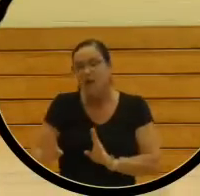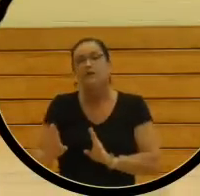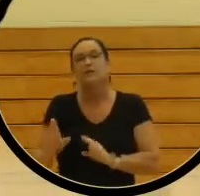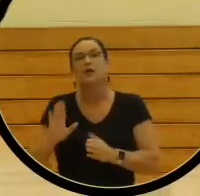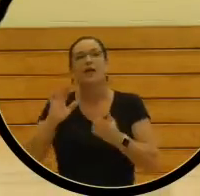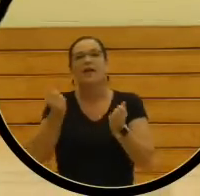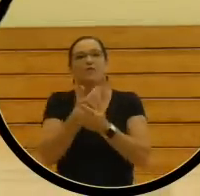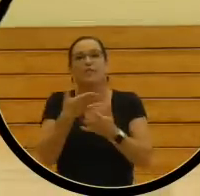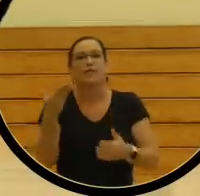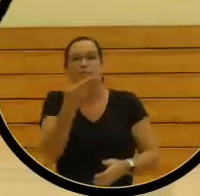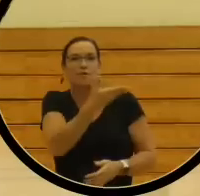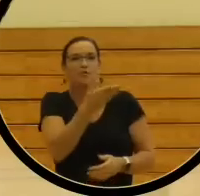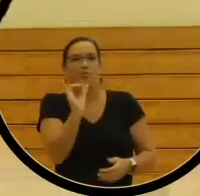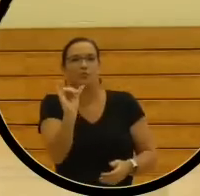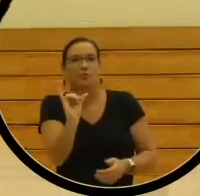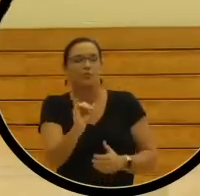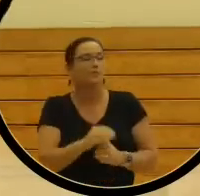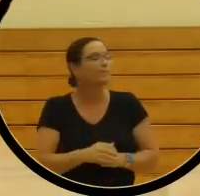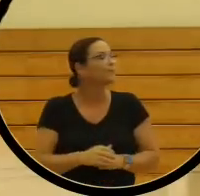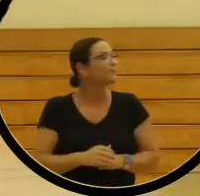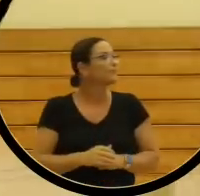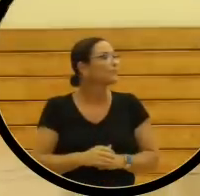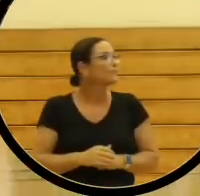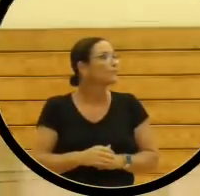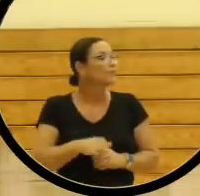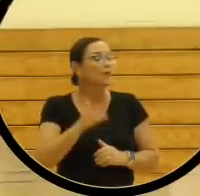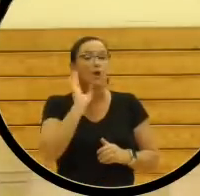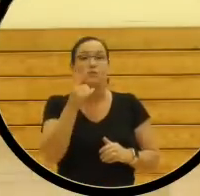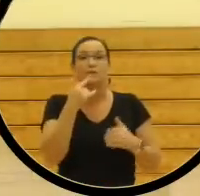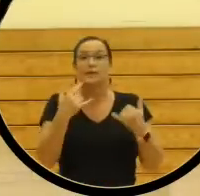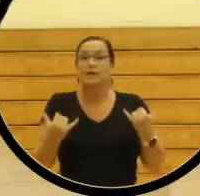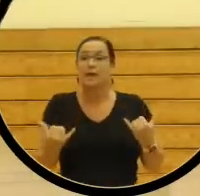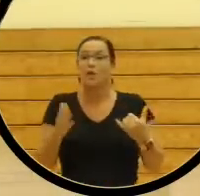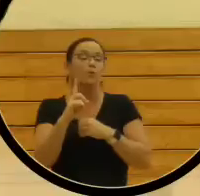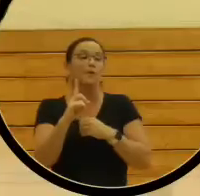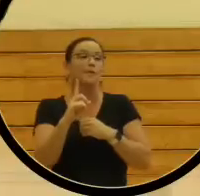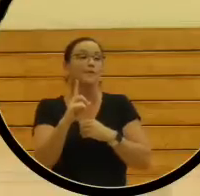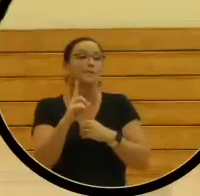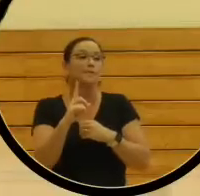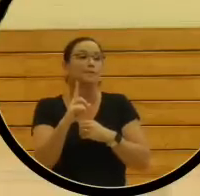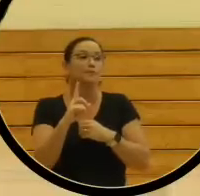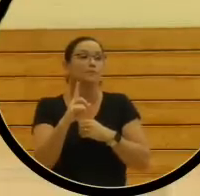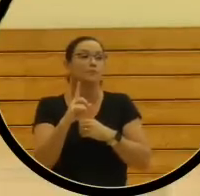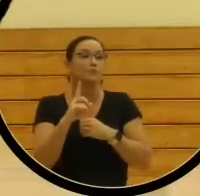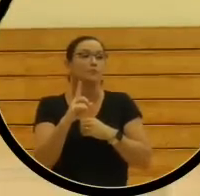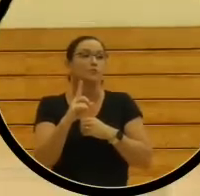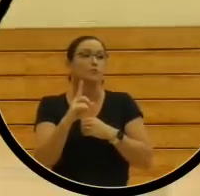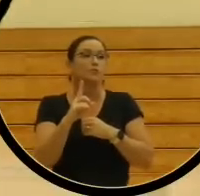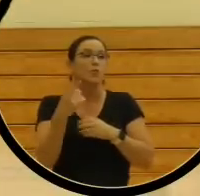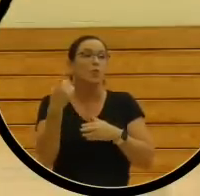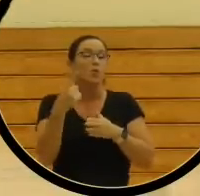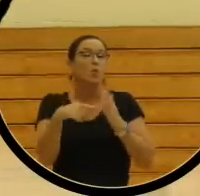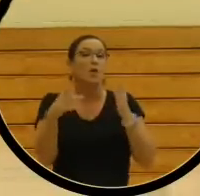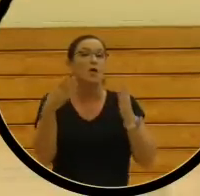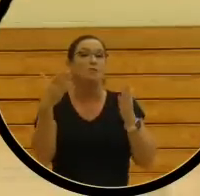well. So I'll mention now that we're all going to be around what might happen with Mauna